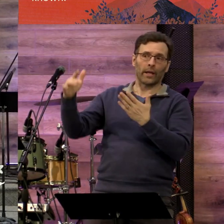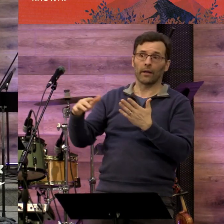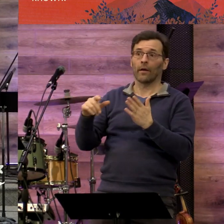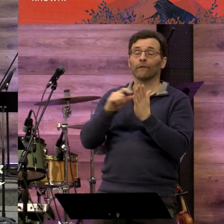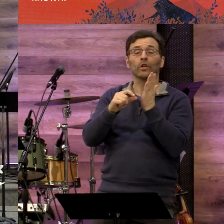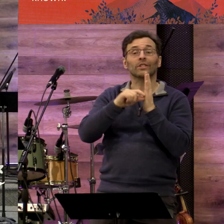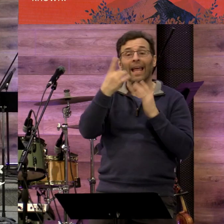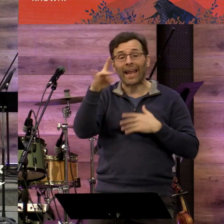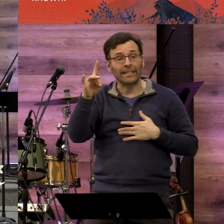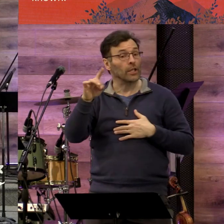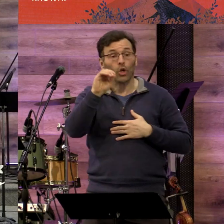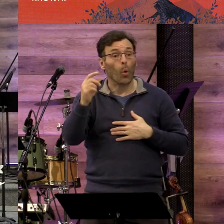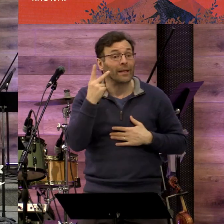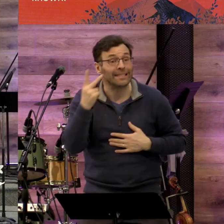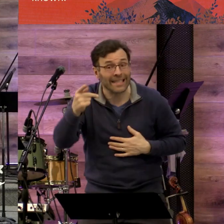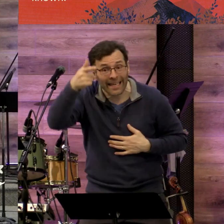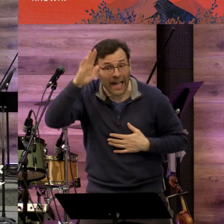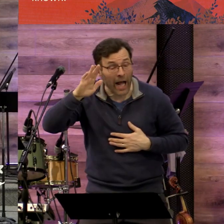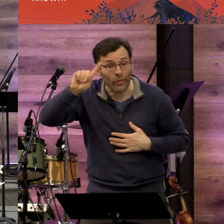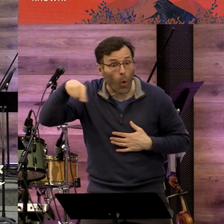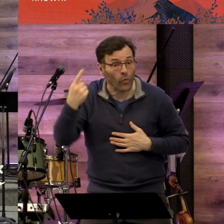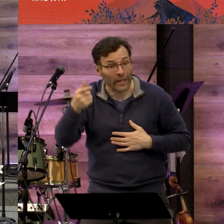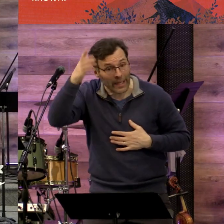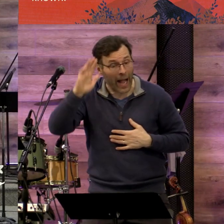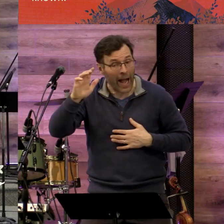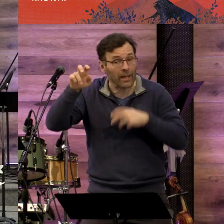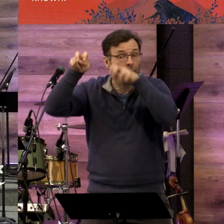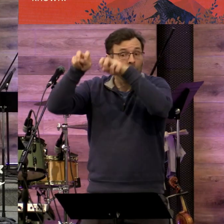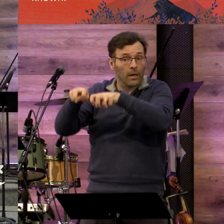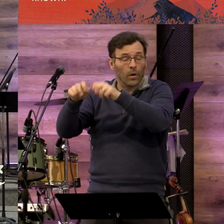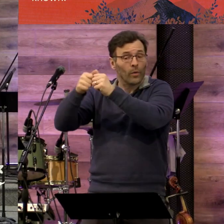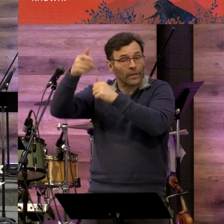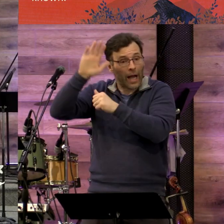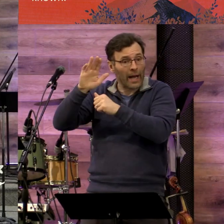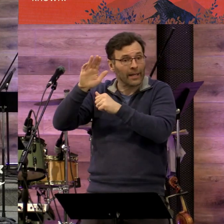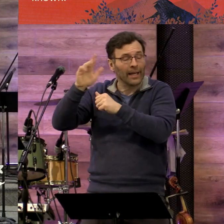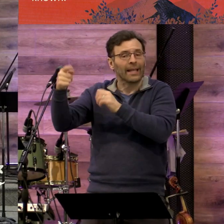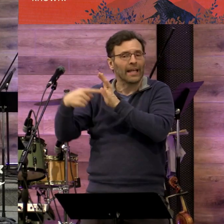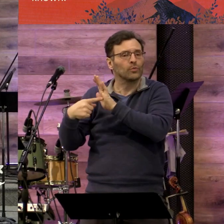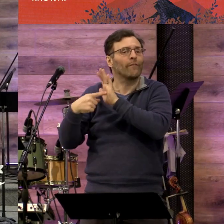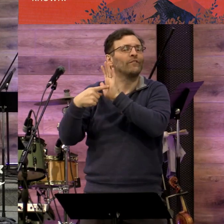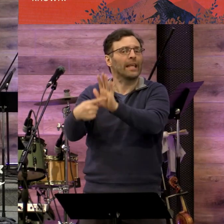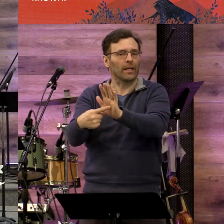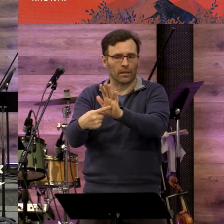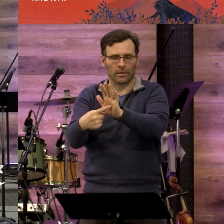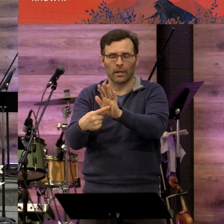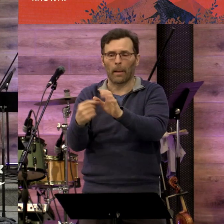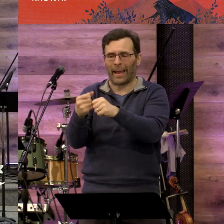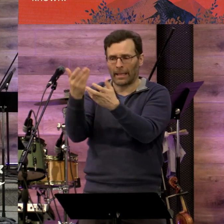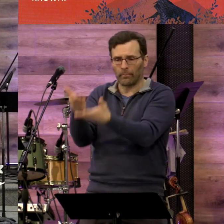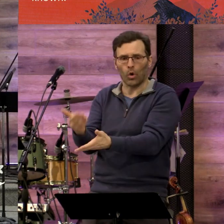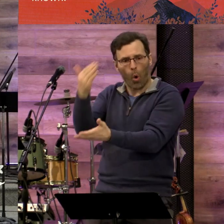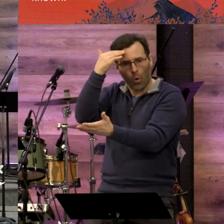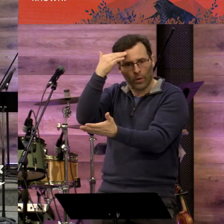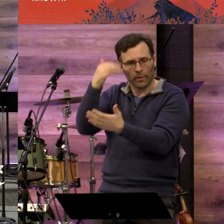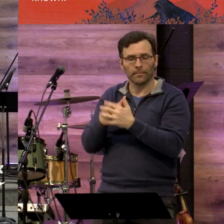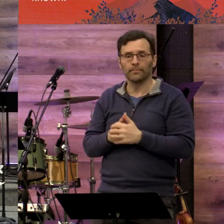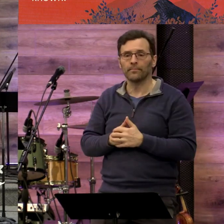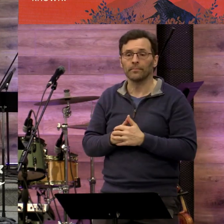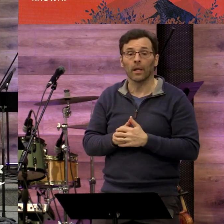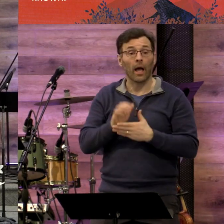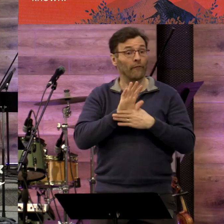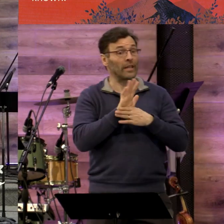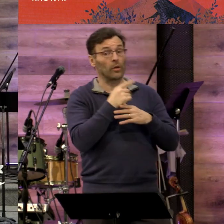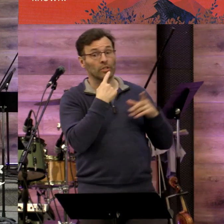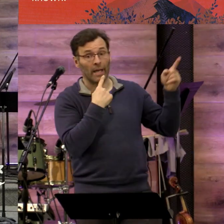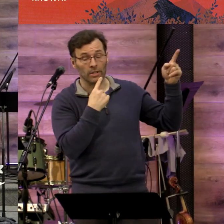No one has ever seen God, the only God who is at the Father's side. He has revealed or he has made him known. As the video said,